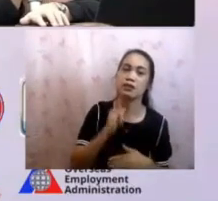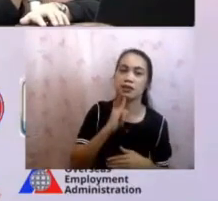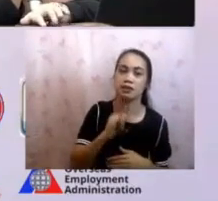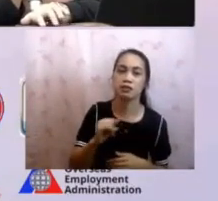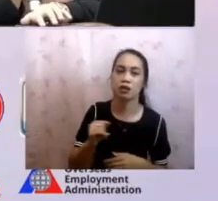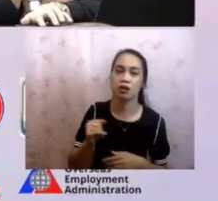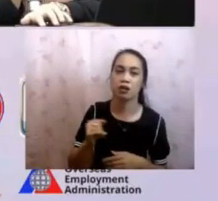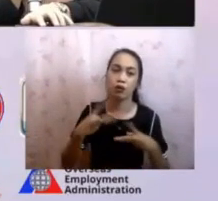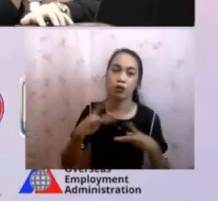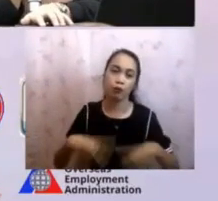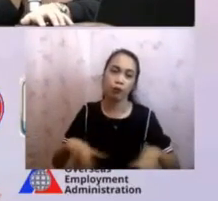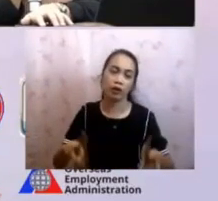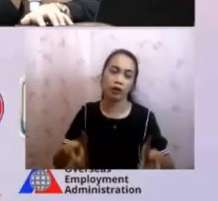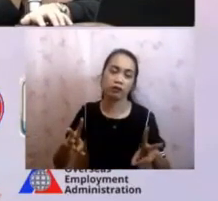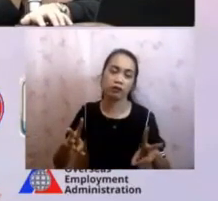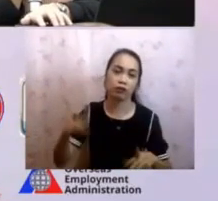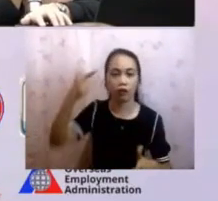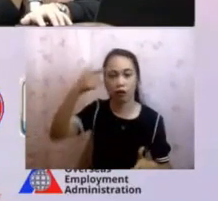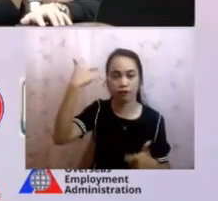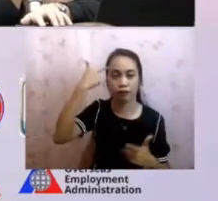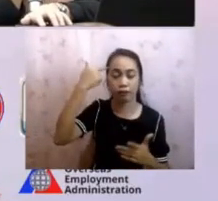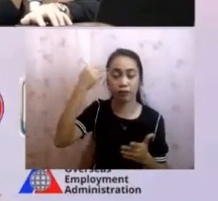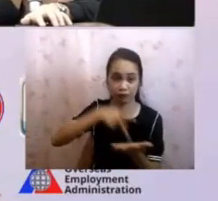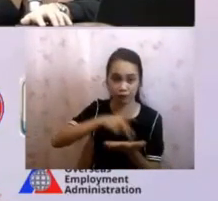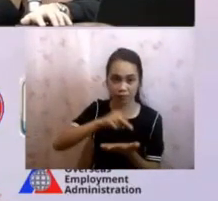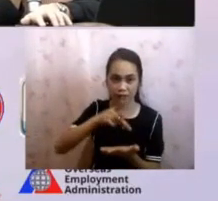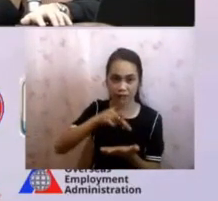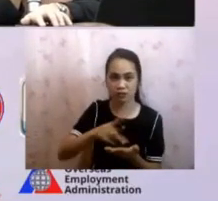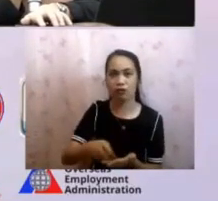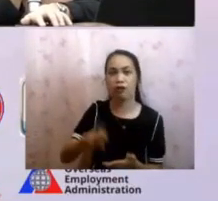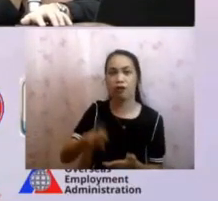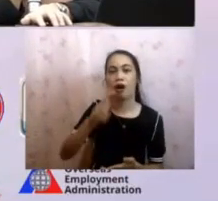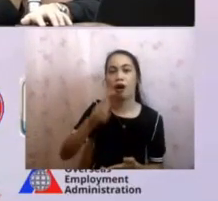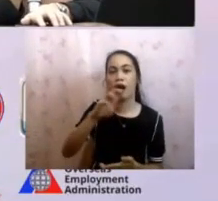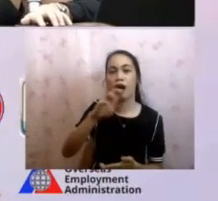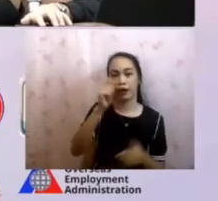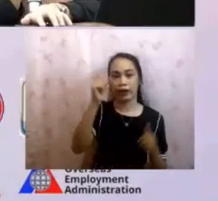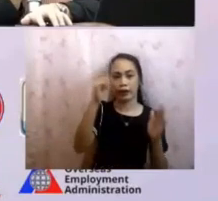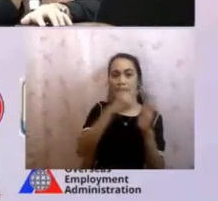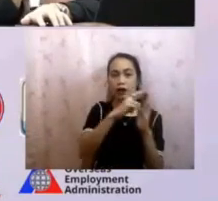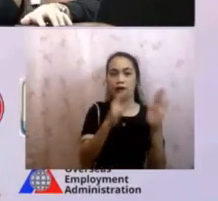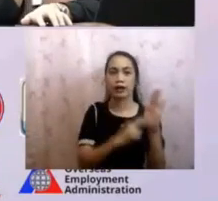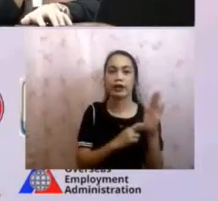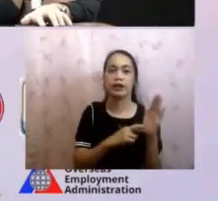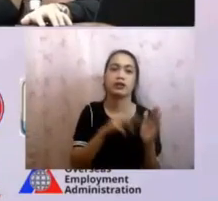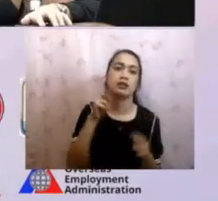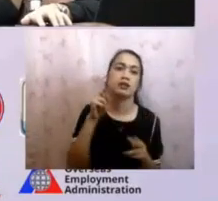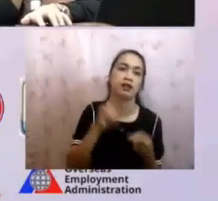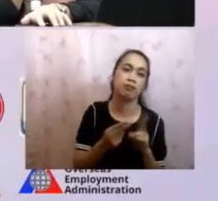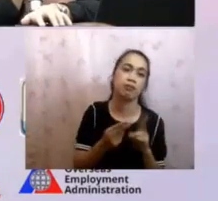Okay, so we have the waived government fees. So kani siya nga Act, Republic Act number